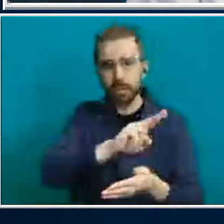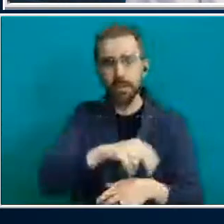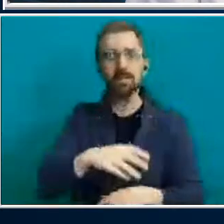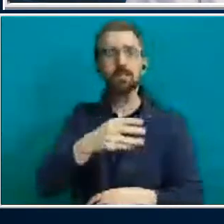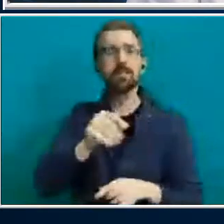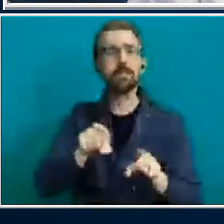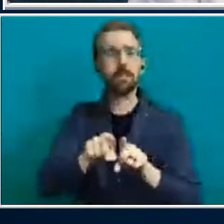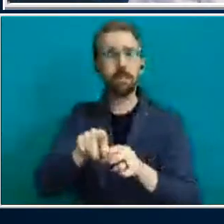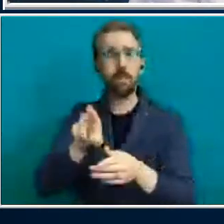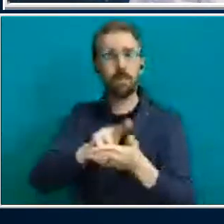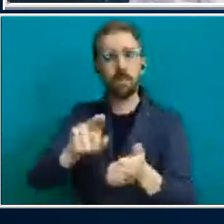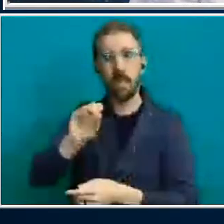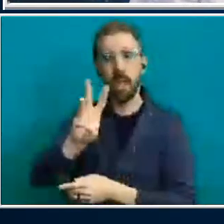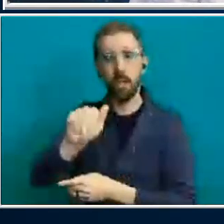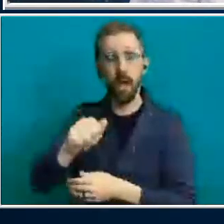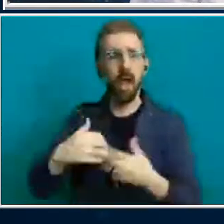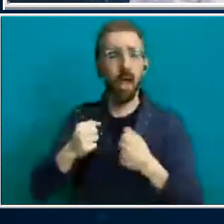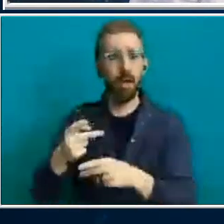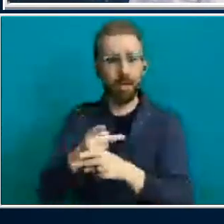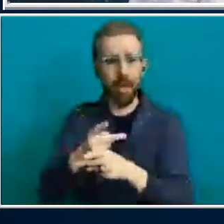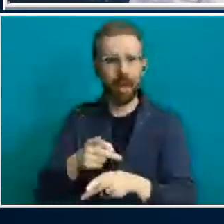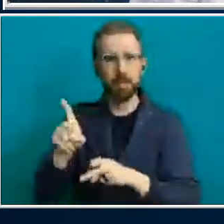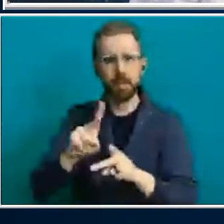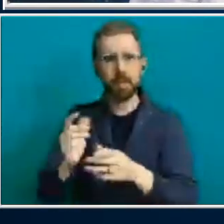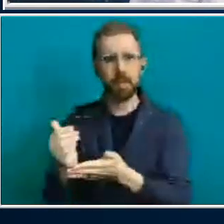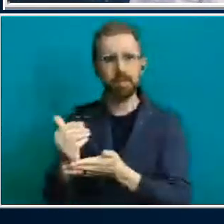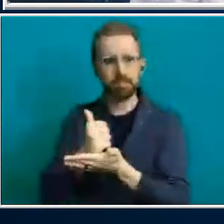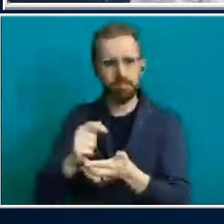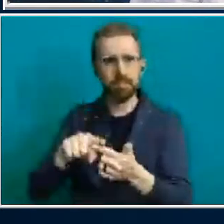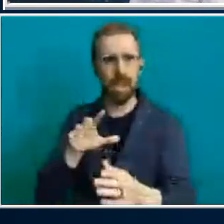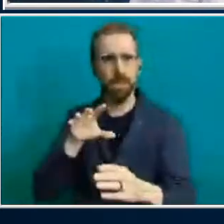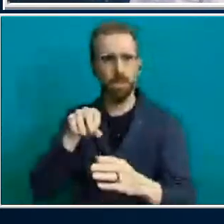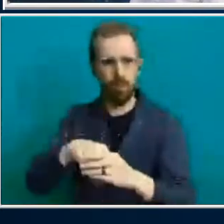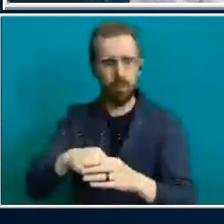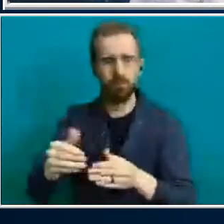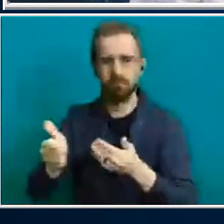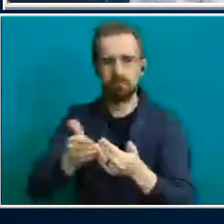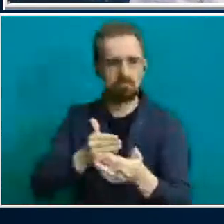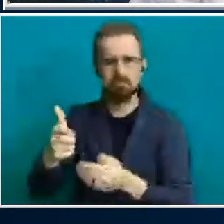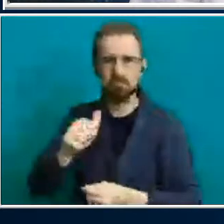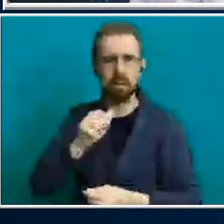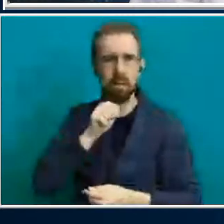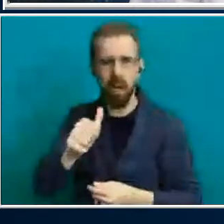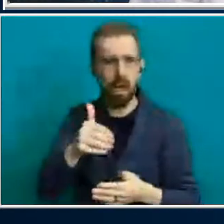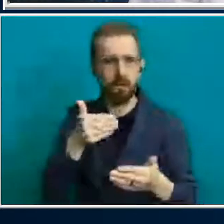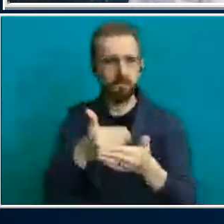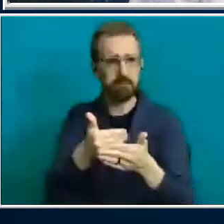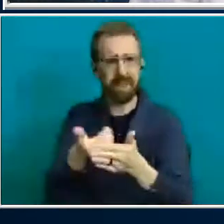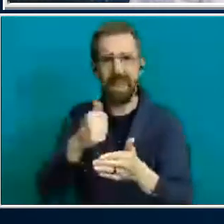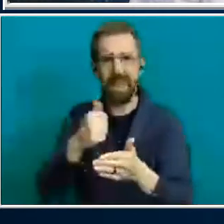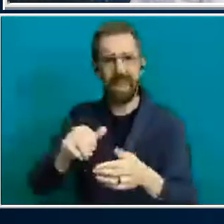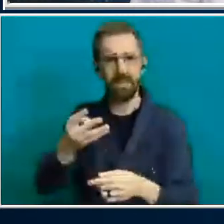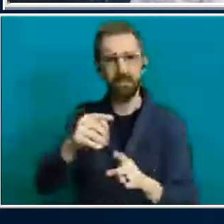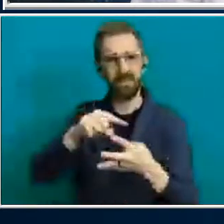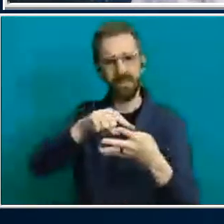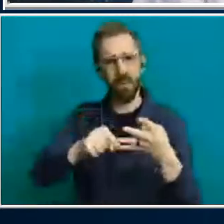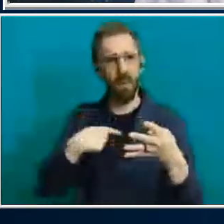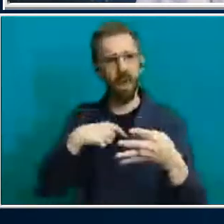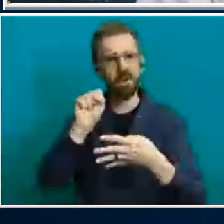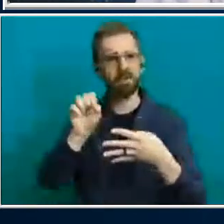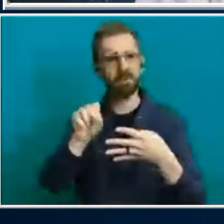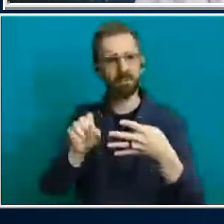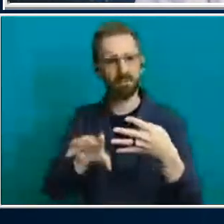Healthcare. But people deserve to be included, even if they are not near any of those 4 medical centers. Hence, the Journey